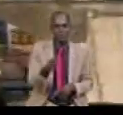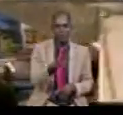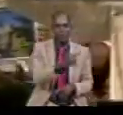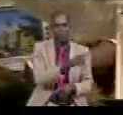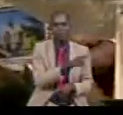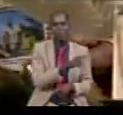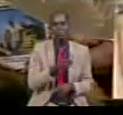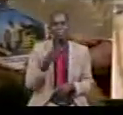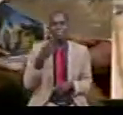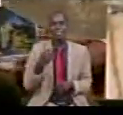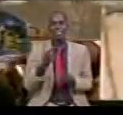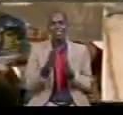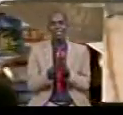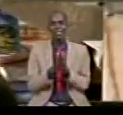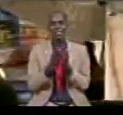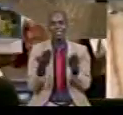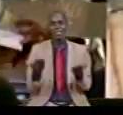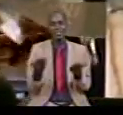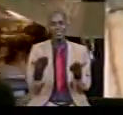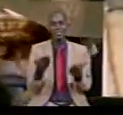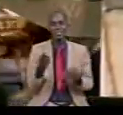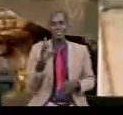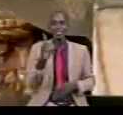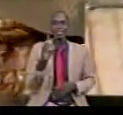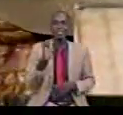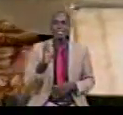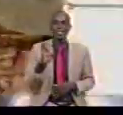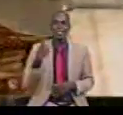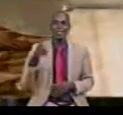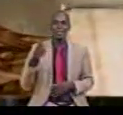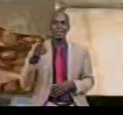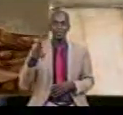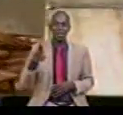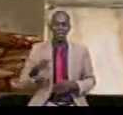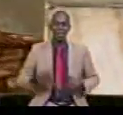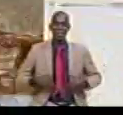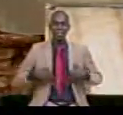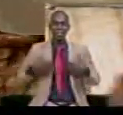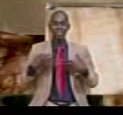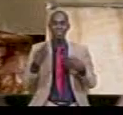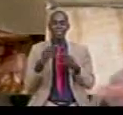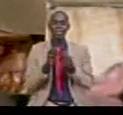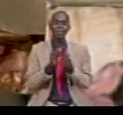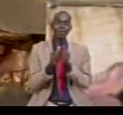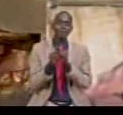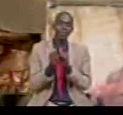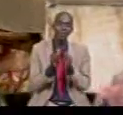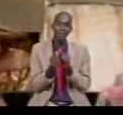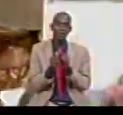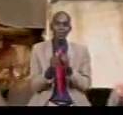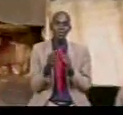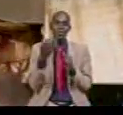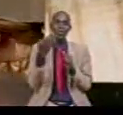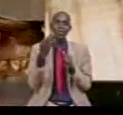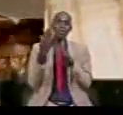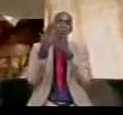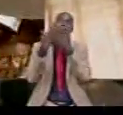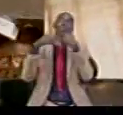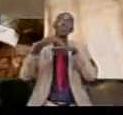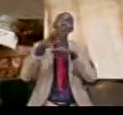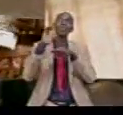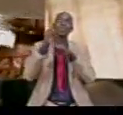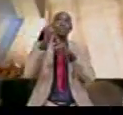the book Deeper Life, The Pursuit of Heaven's